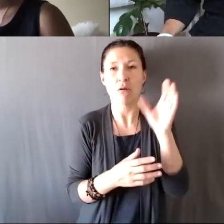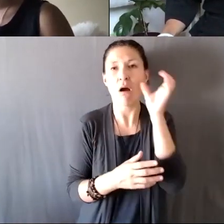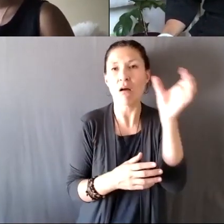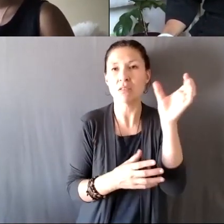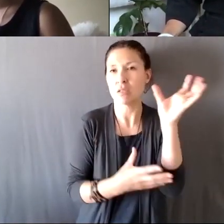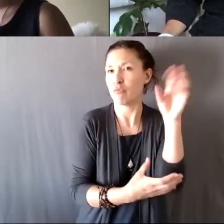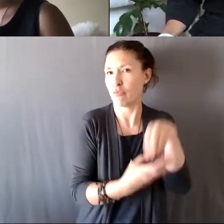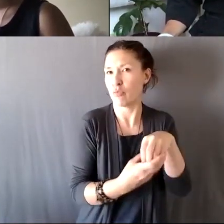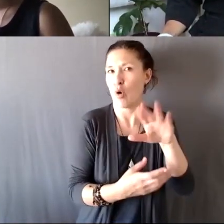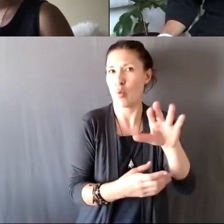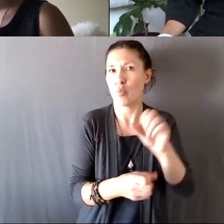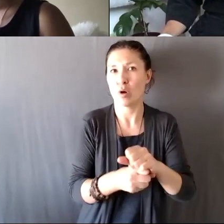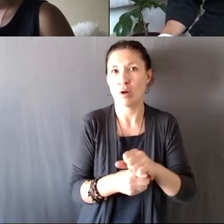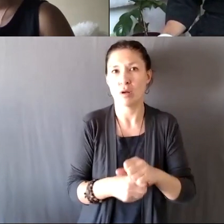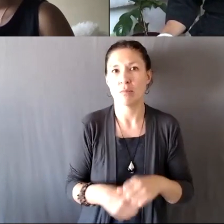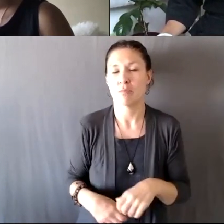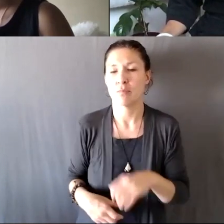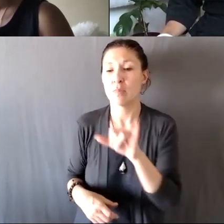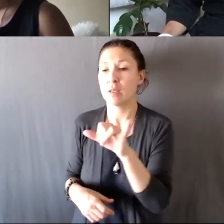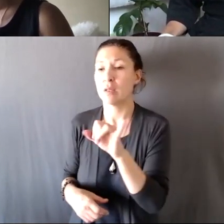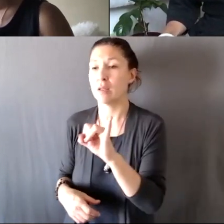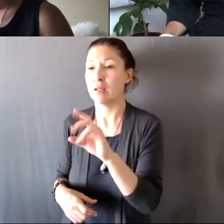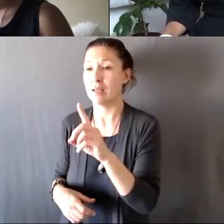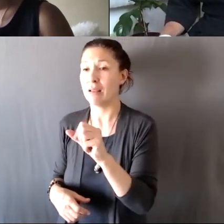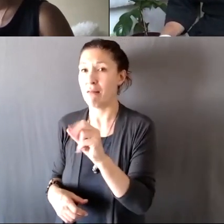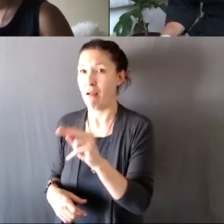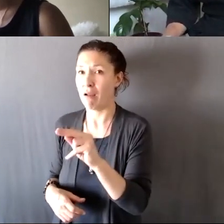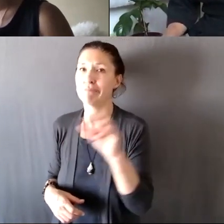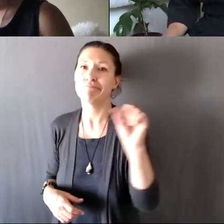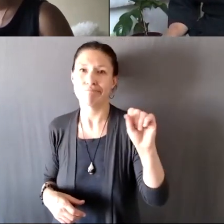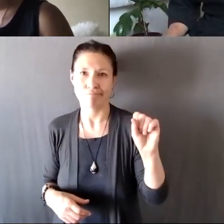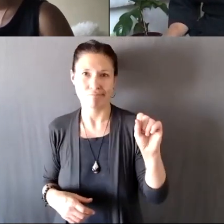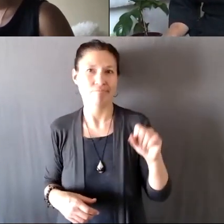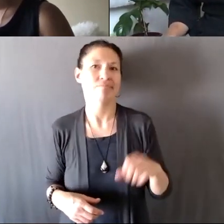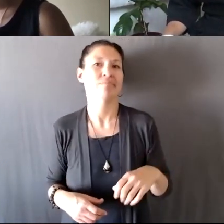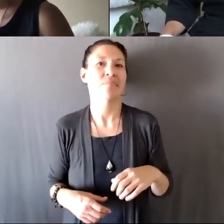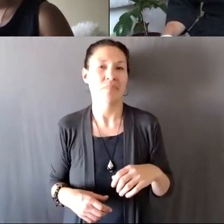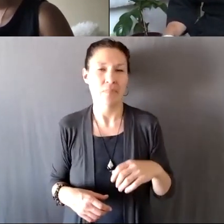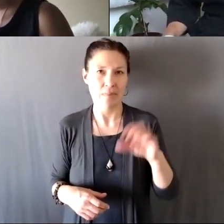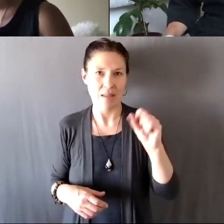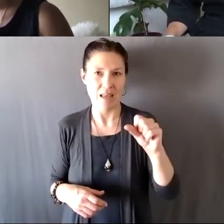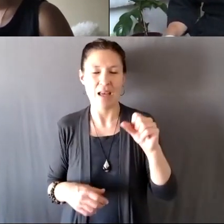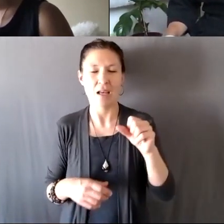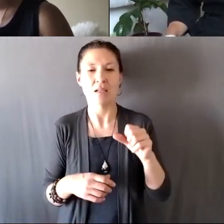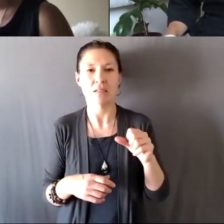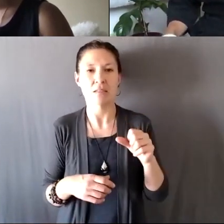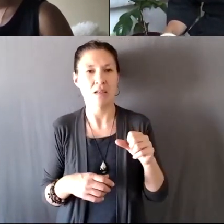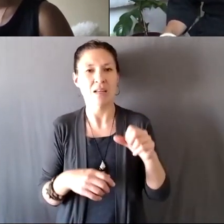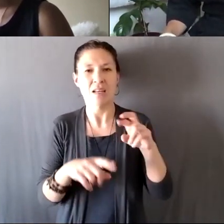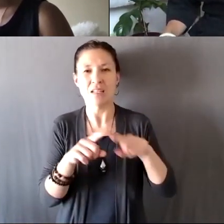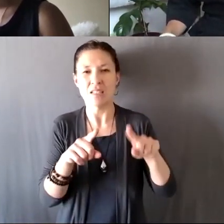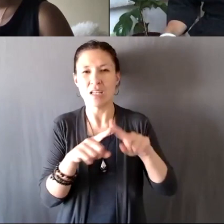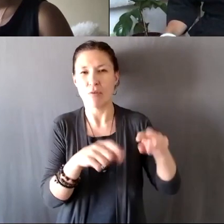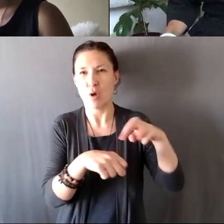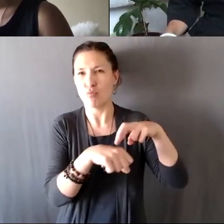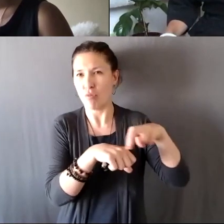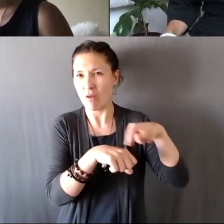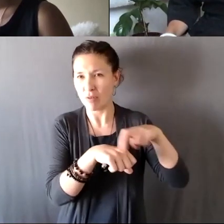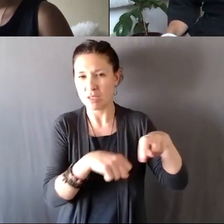Thank you so much. Yeah, the references and also morning pages, both are